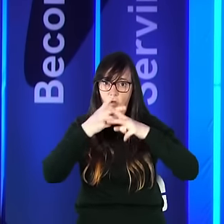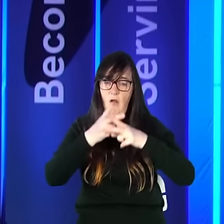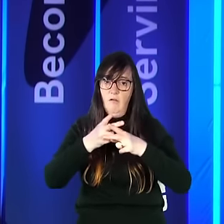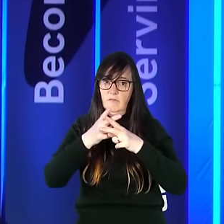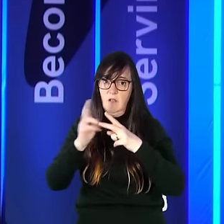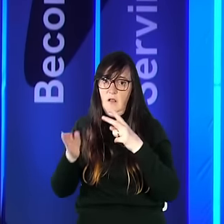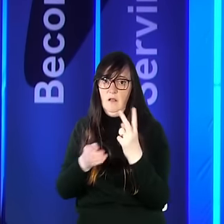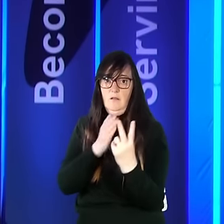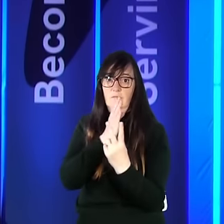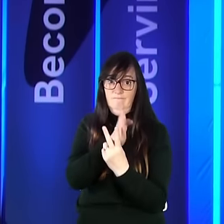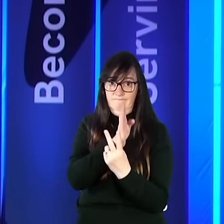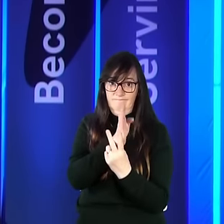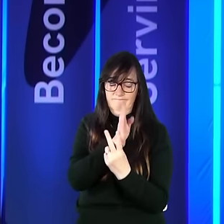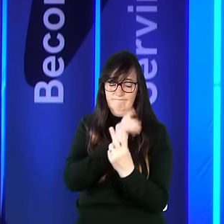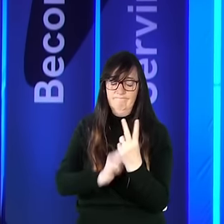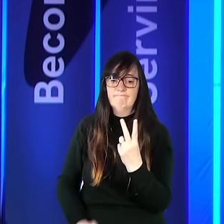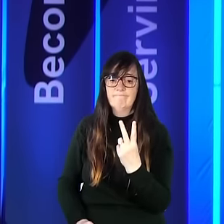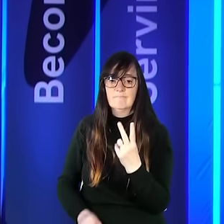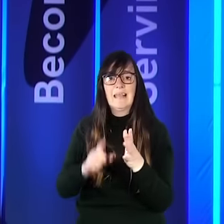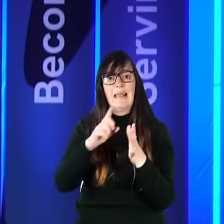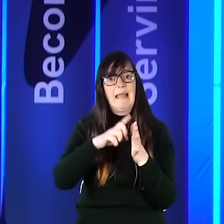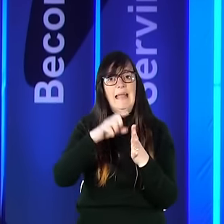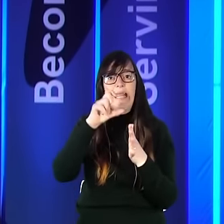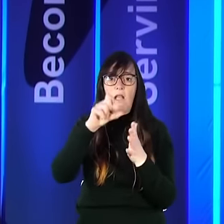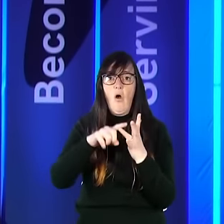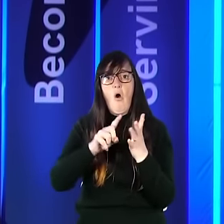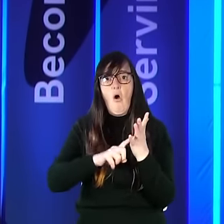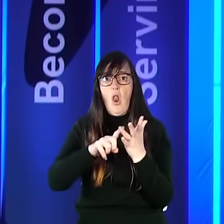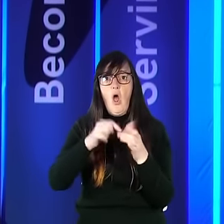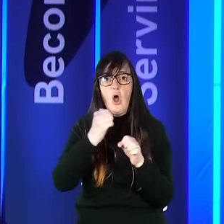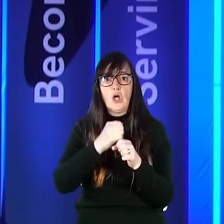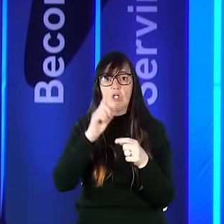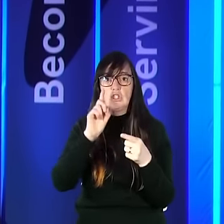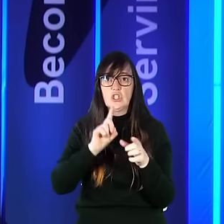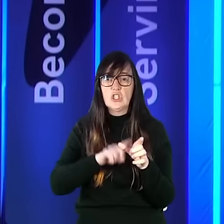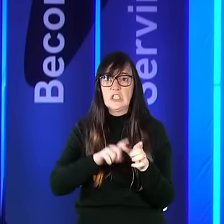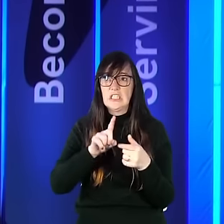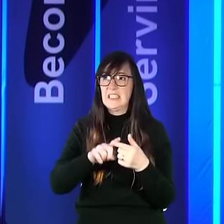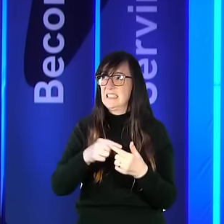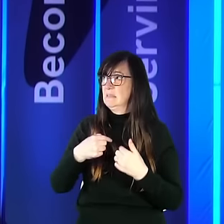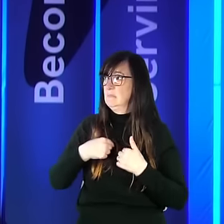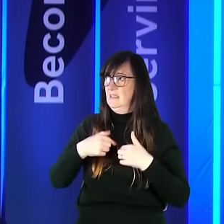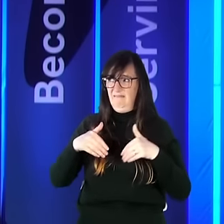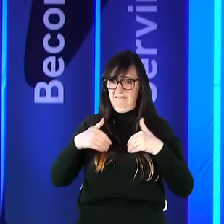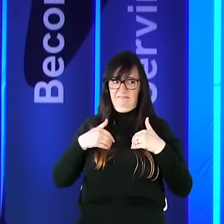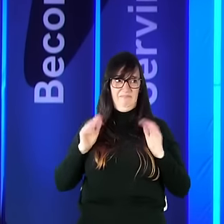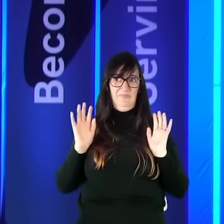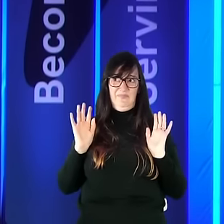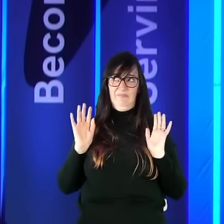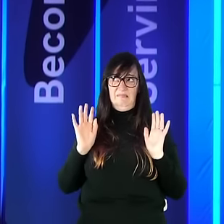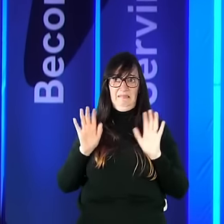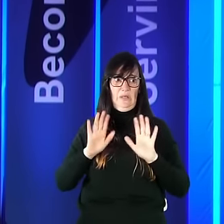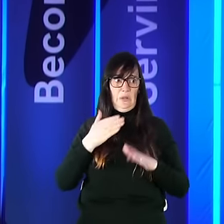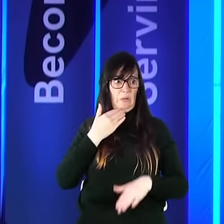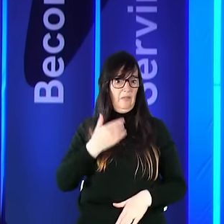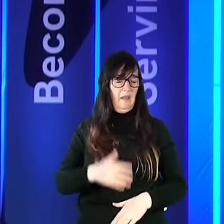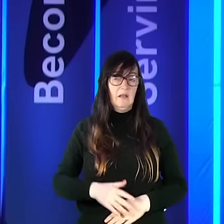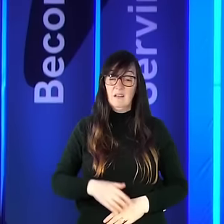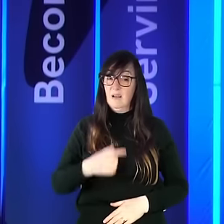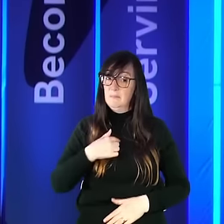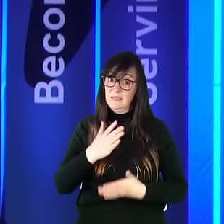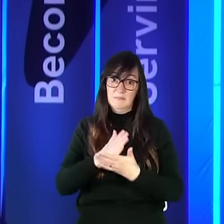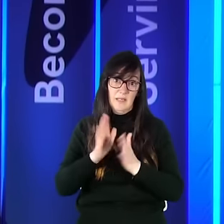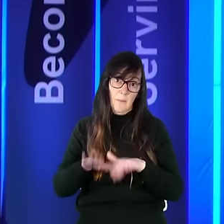The first is to say that ecology really has nothing to do with me. I think that's probably the view I was brought up